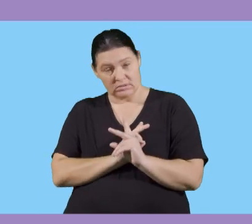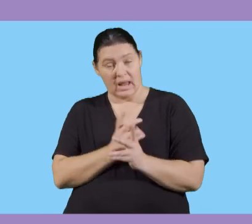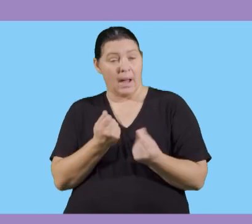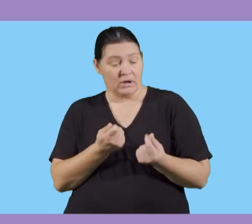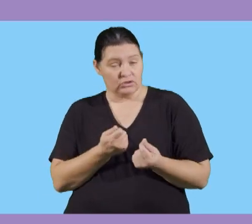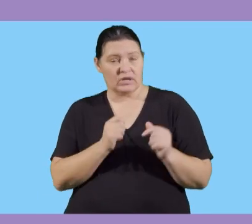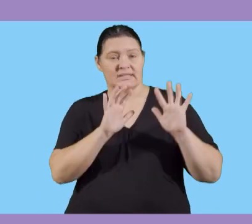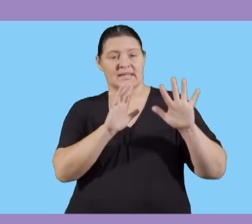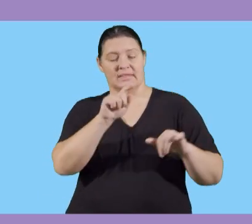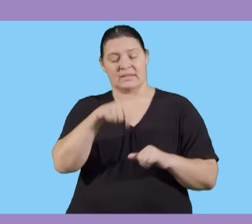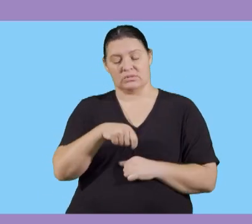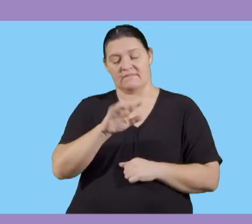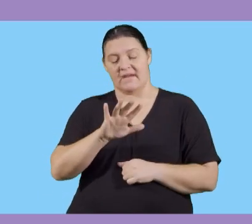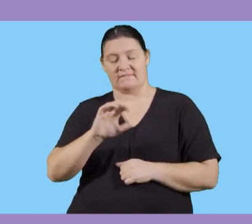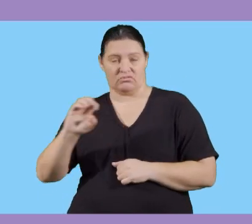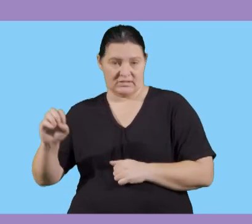is going to be